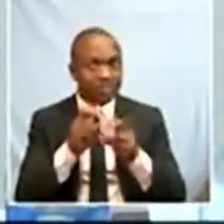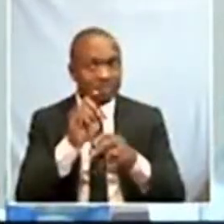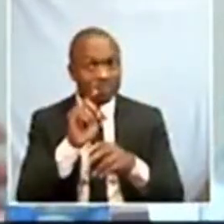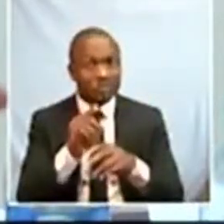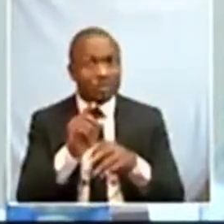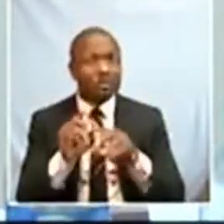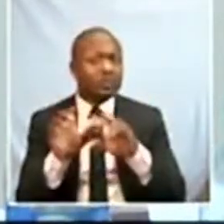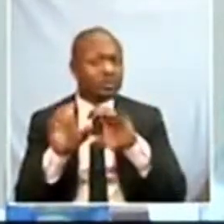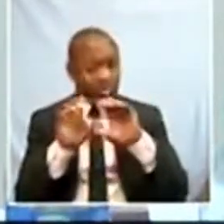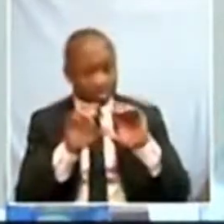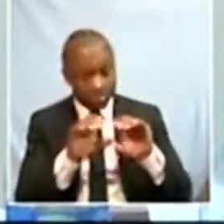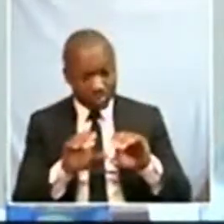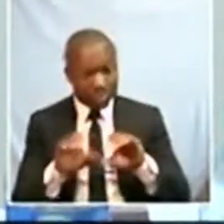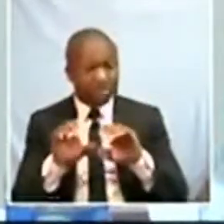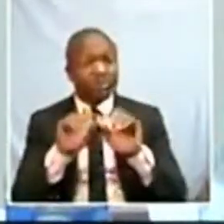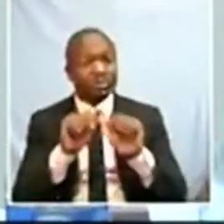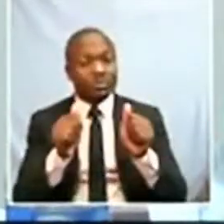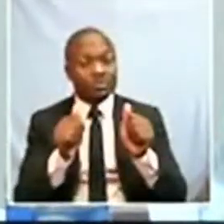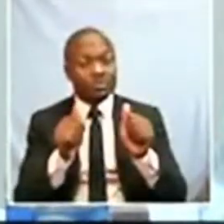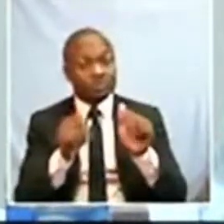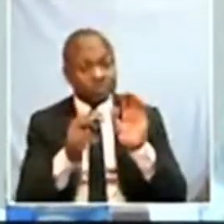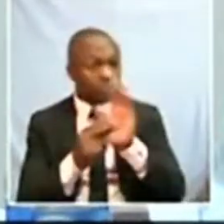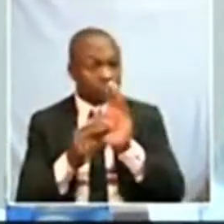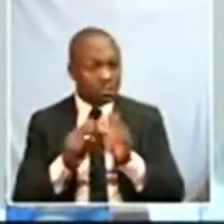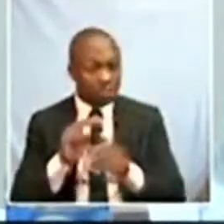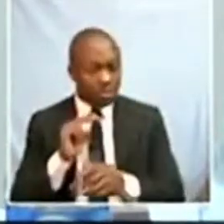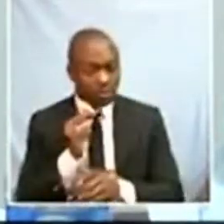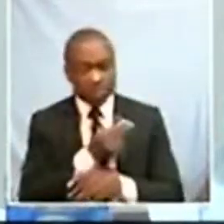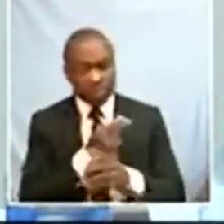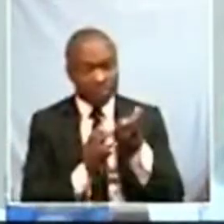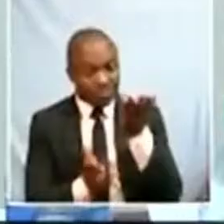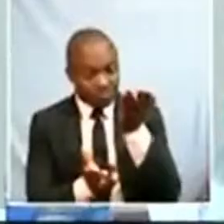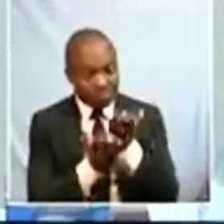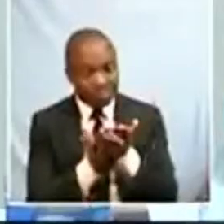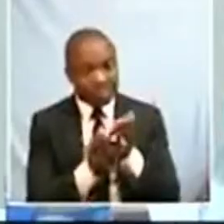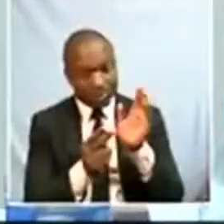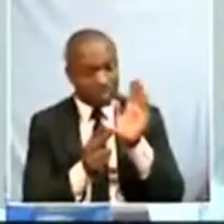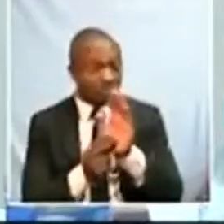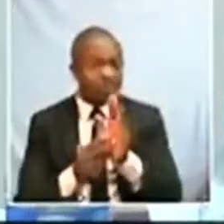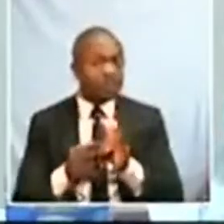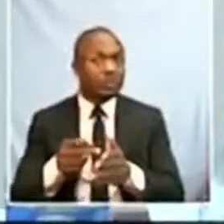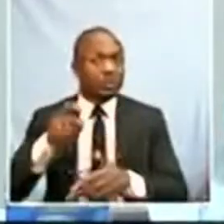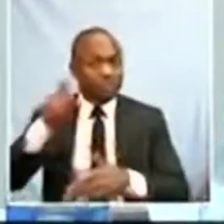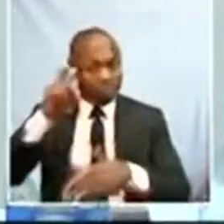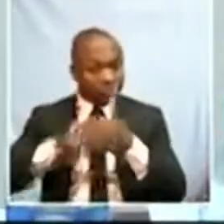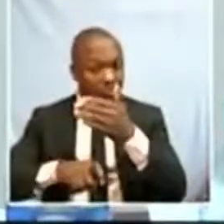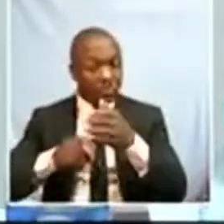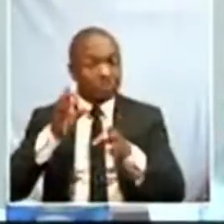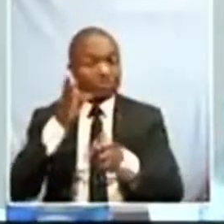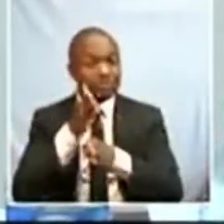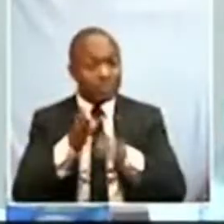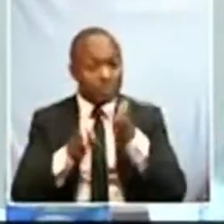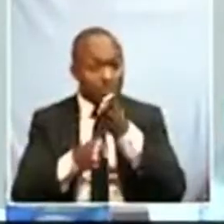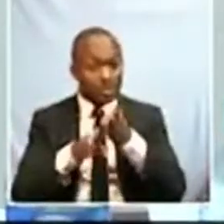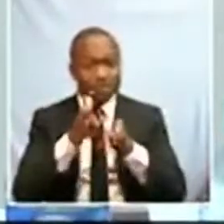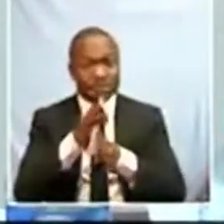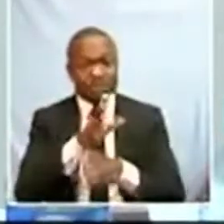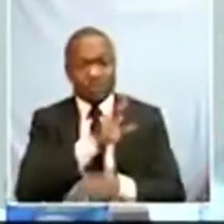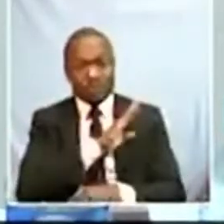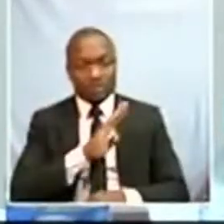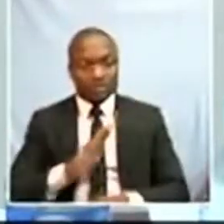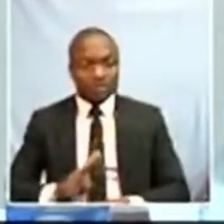did well. You took us to an appendix which is showing that the cost of building the dormitory